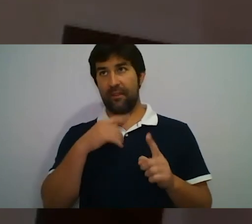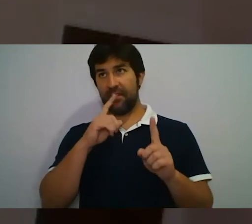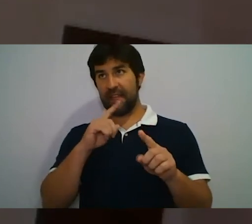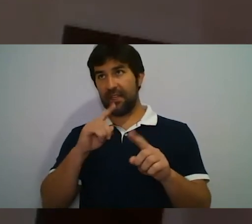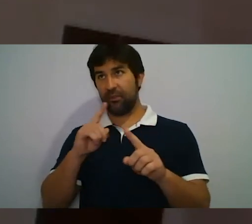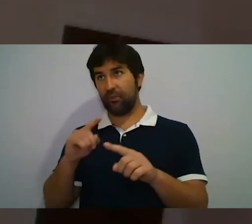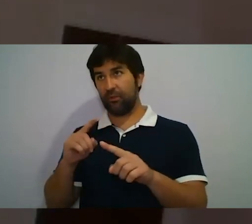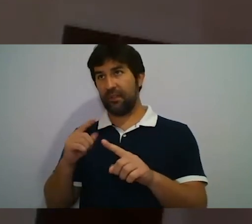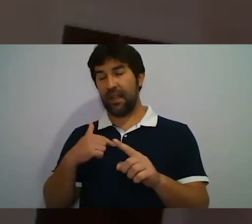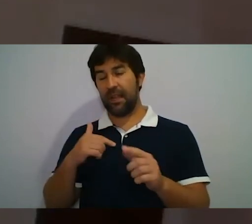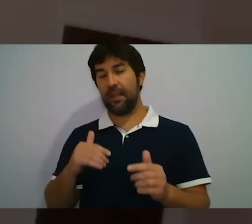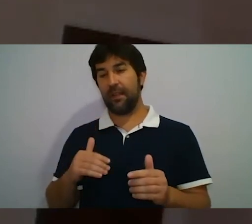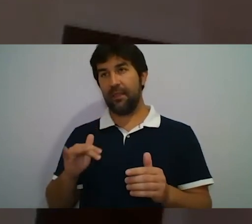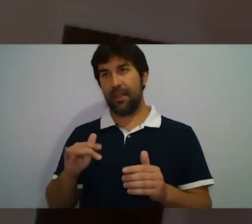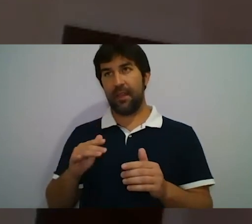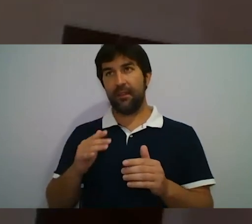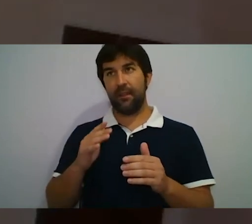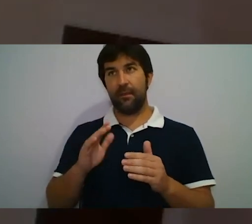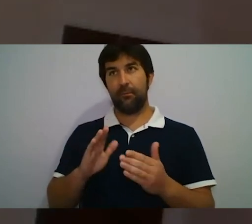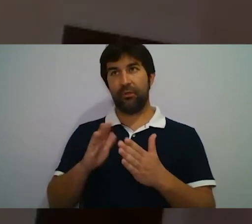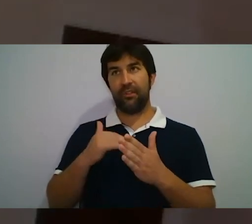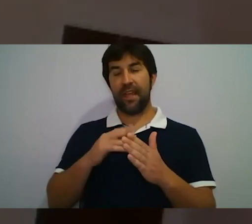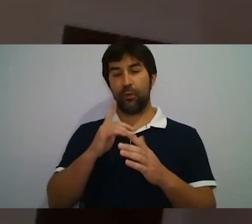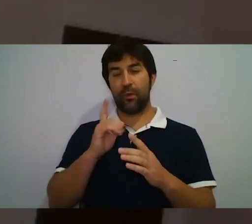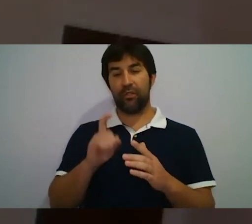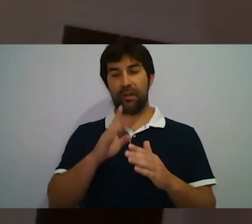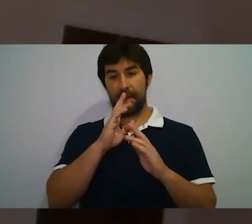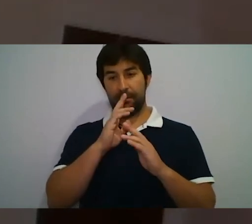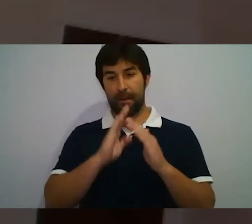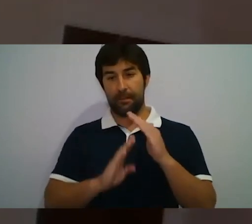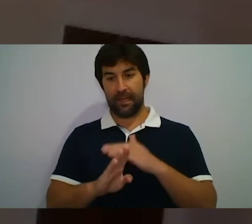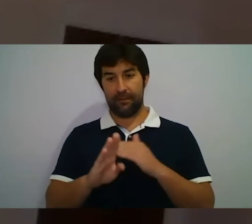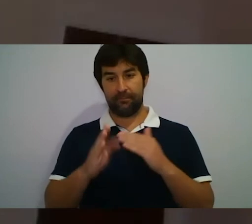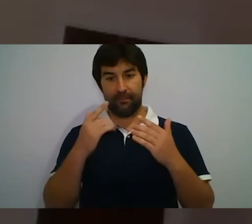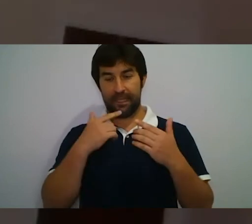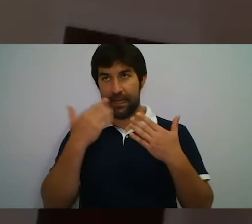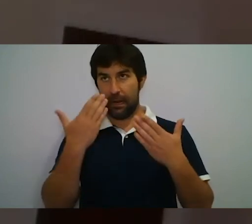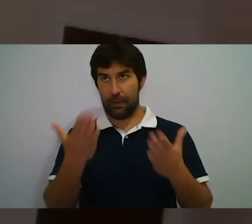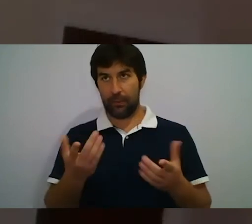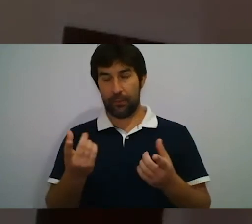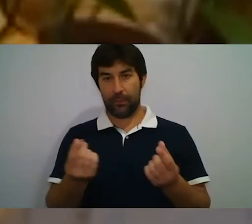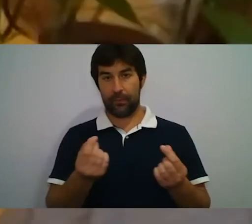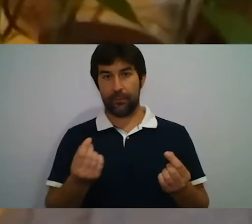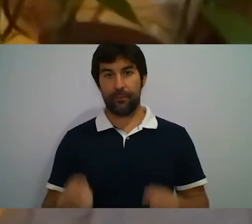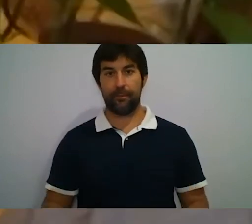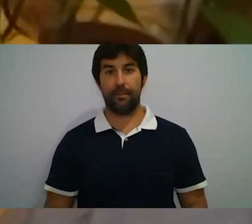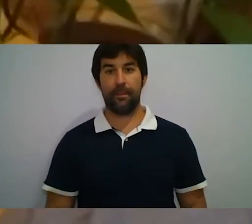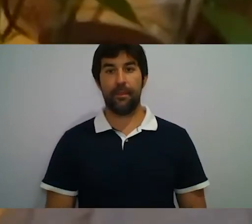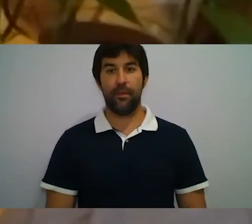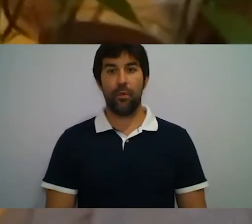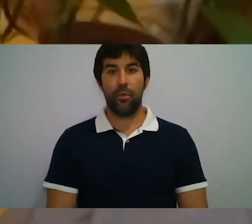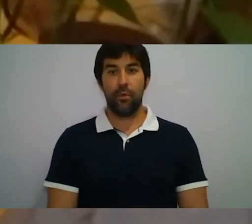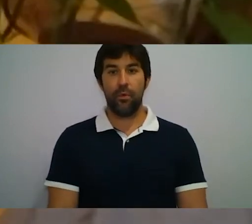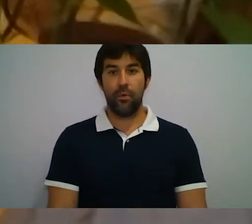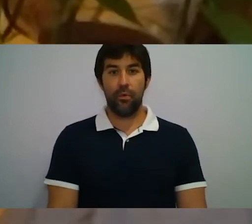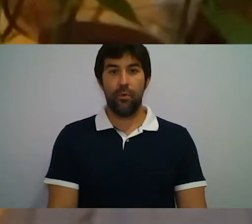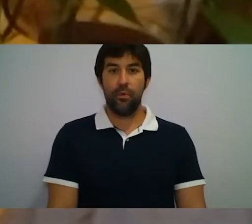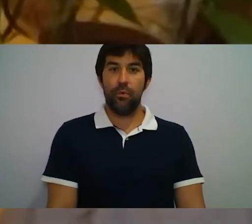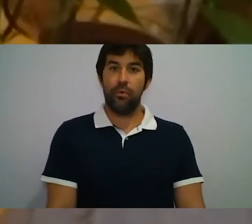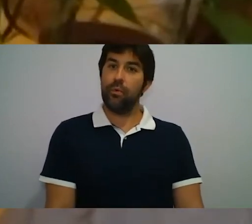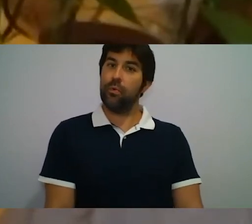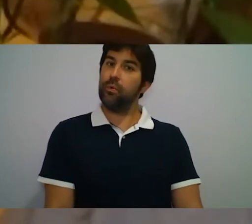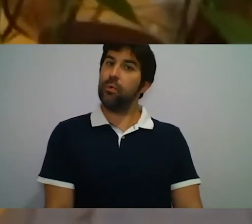a good number of our projects we have designed by consultants. We are a small staff,